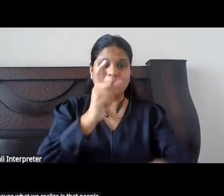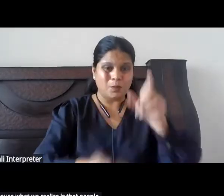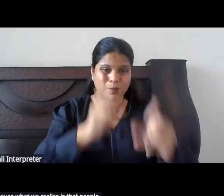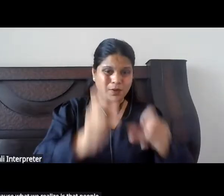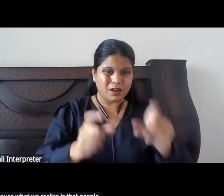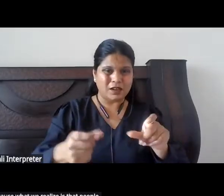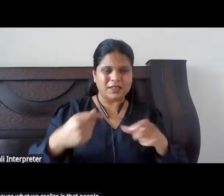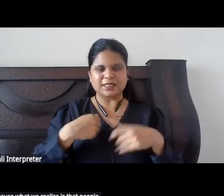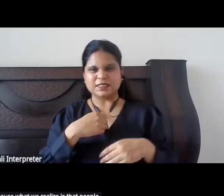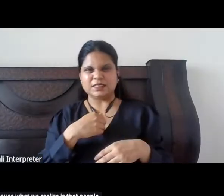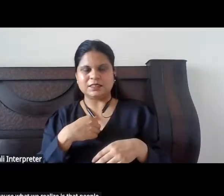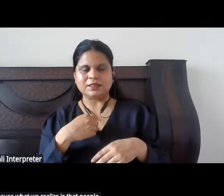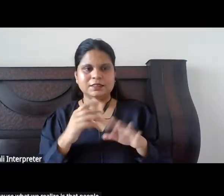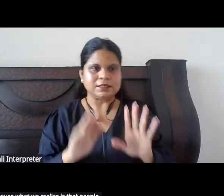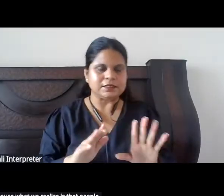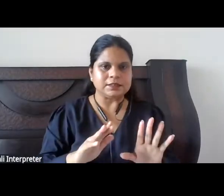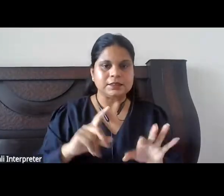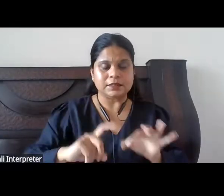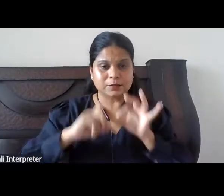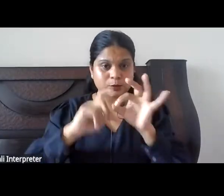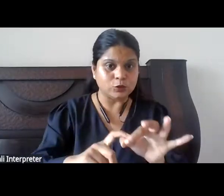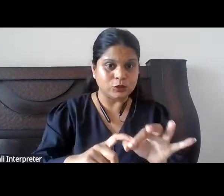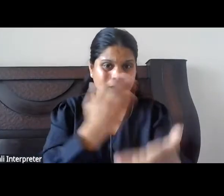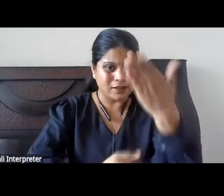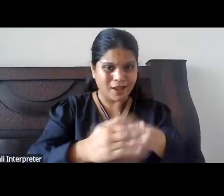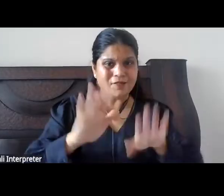a question like, do you have a disability?